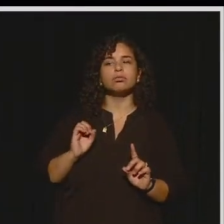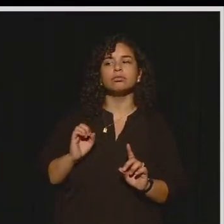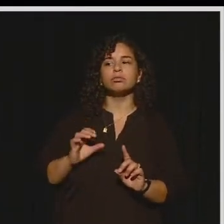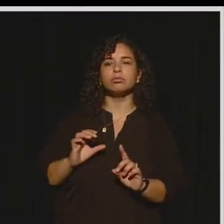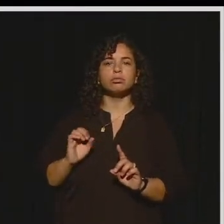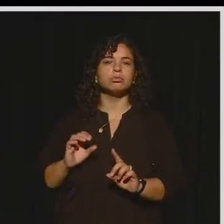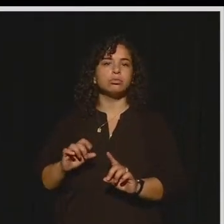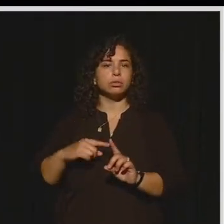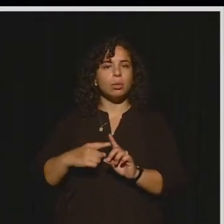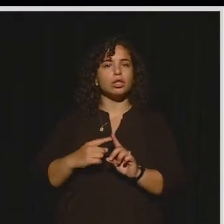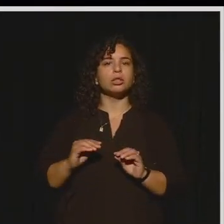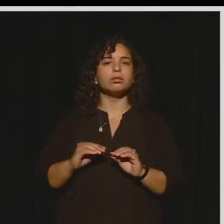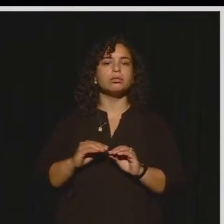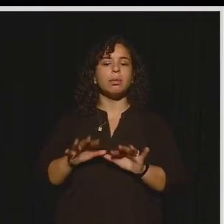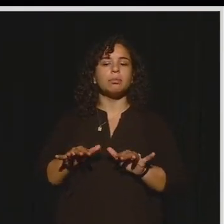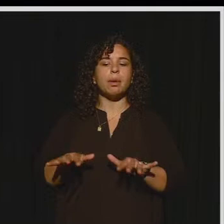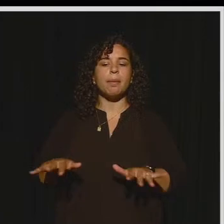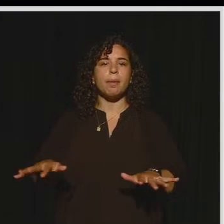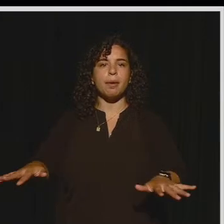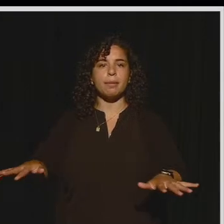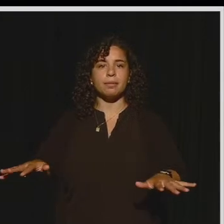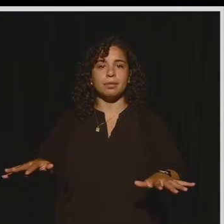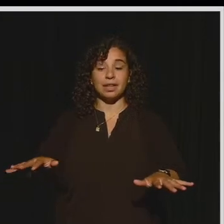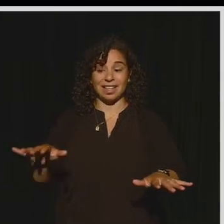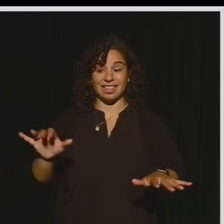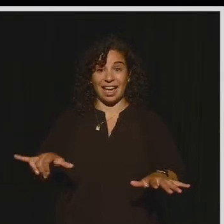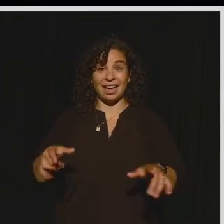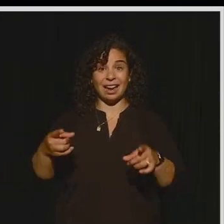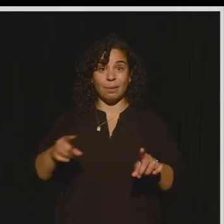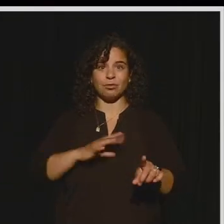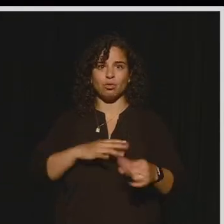really positive. That wouldn't have happened 20 years ago.